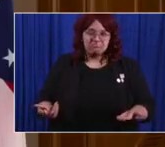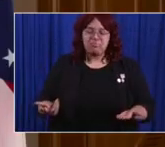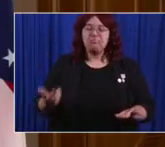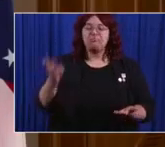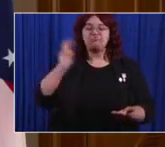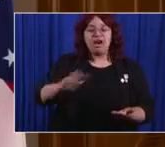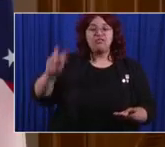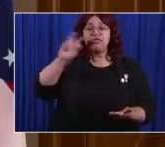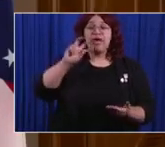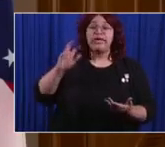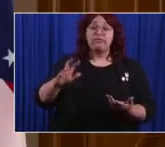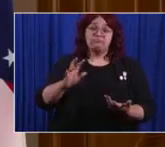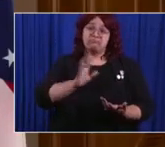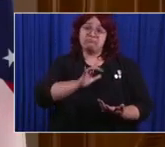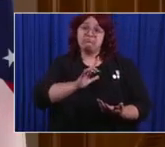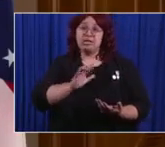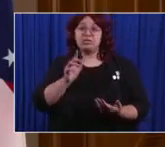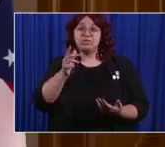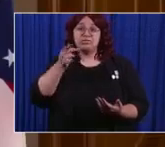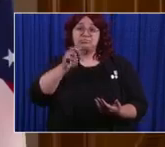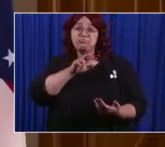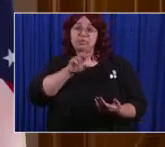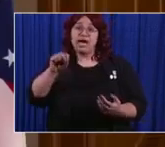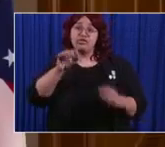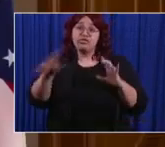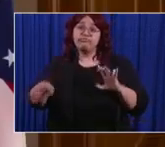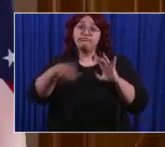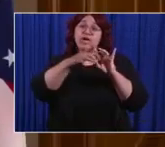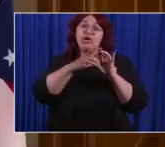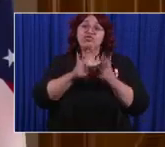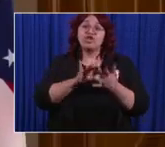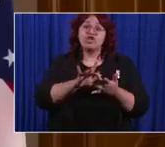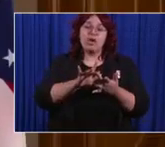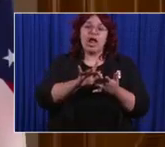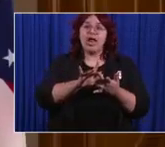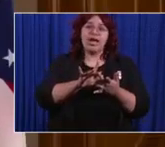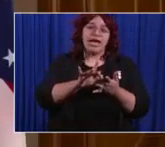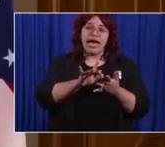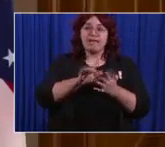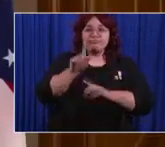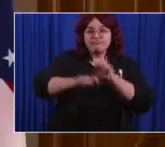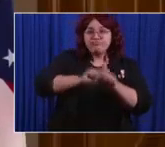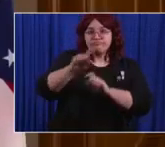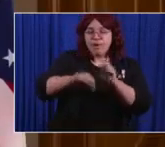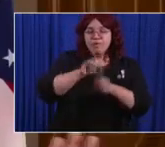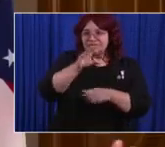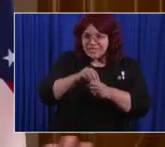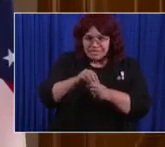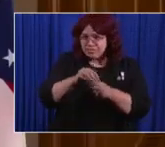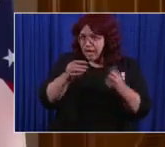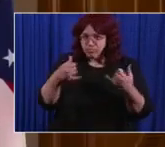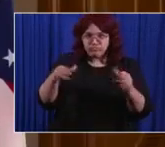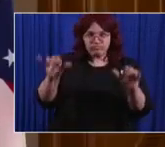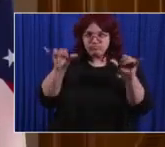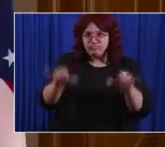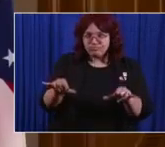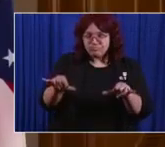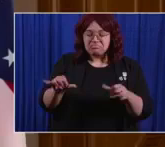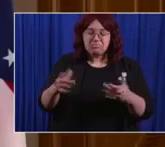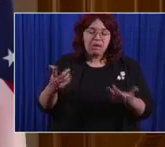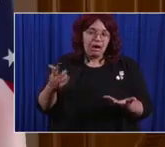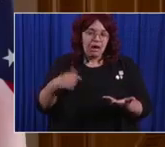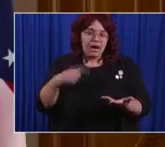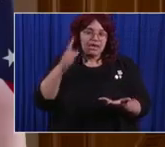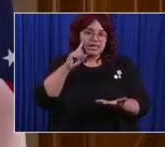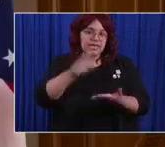sure, there's certainly at some point we'll go back to in person. But I think having people's ability to call in is